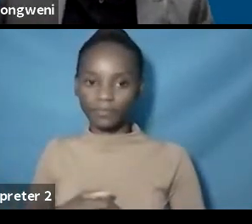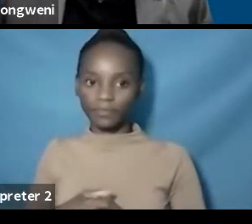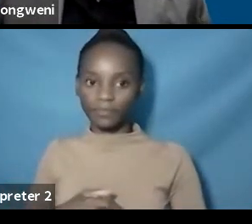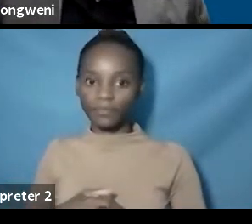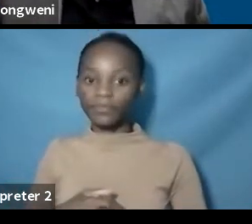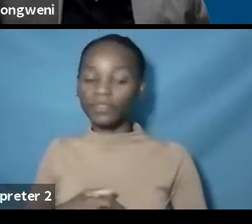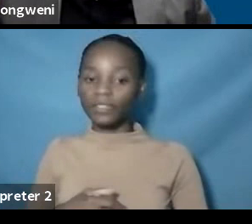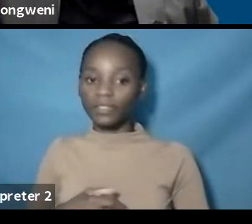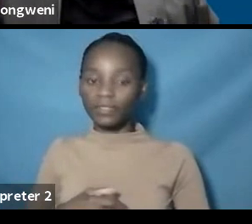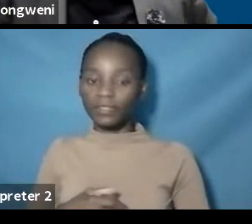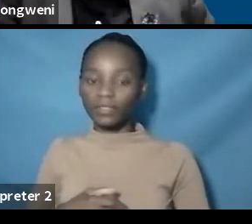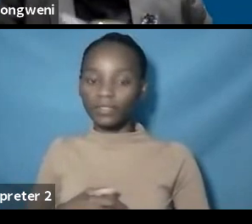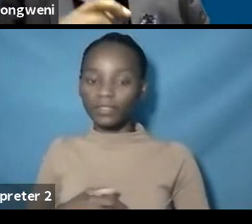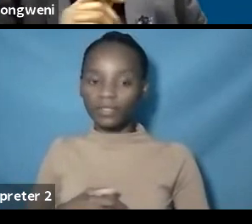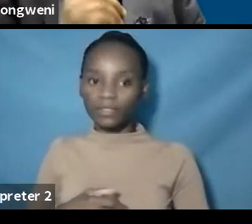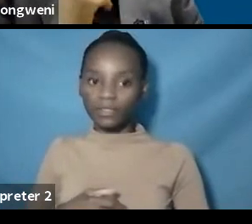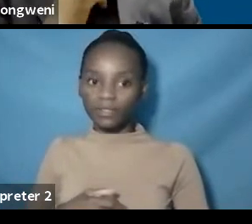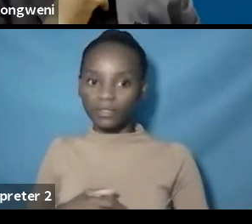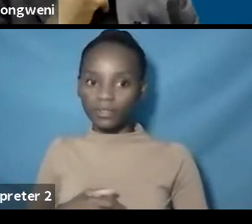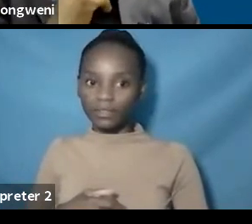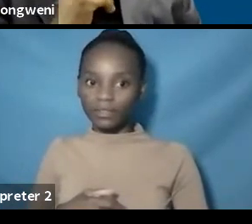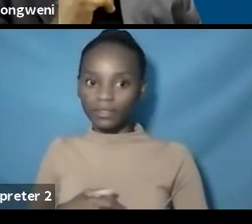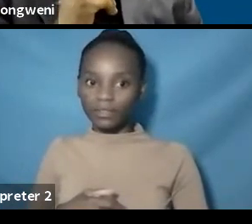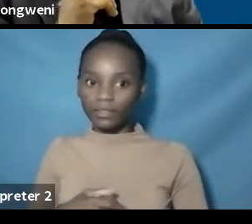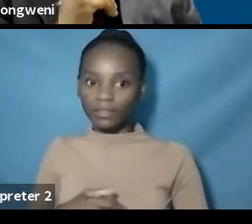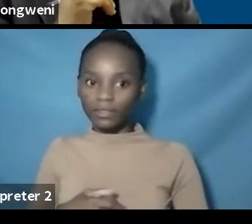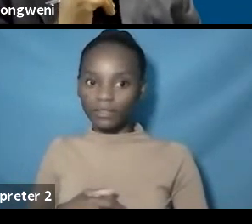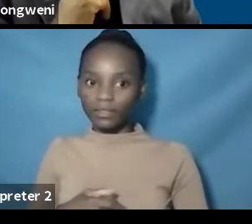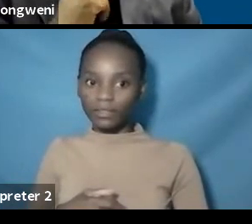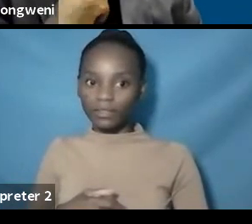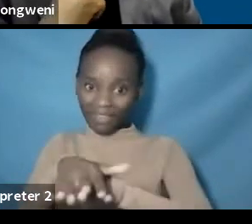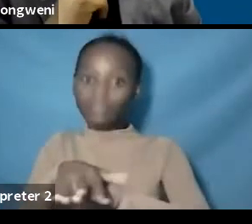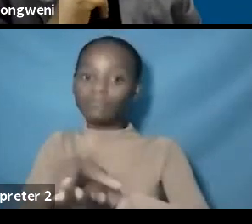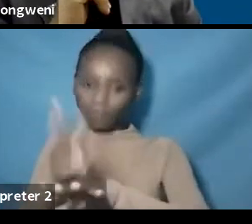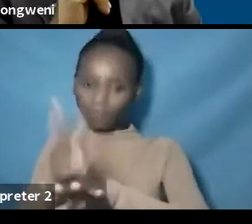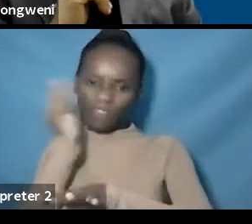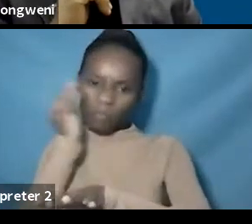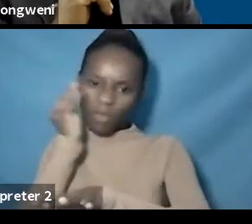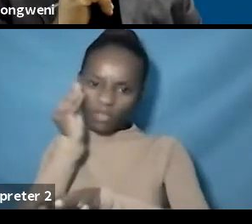refer to our website. You can also contact our